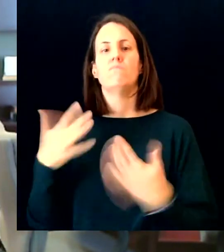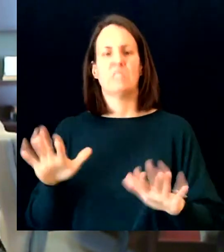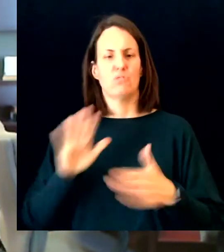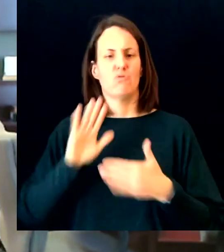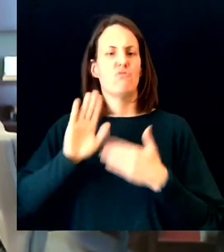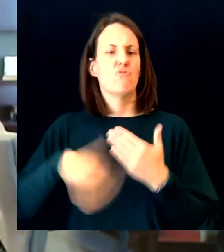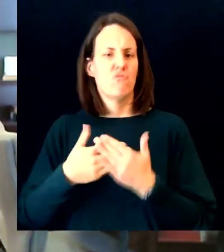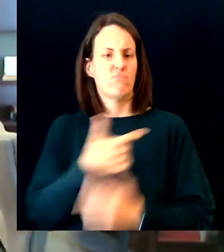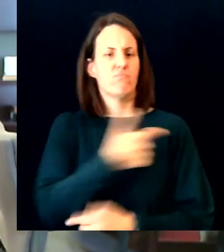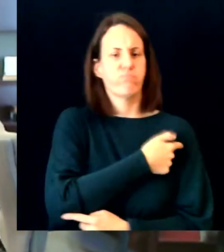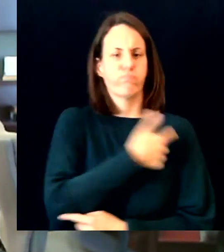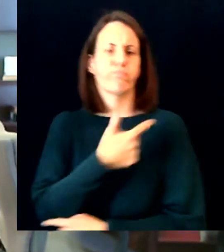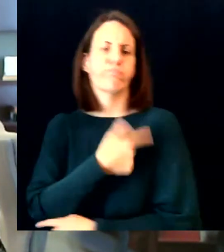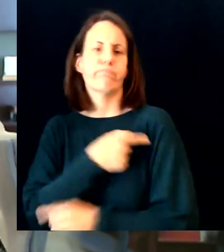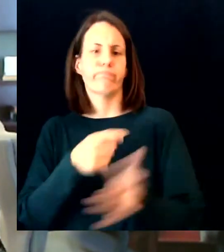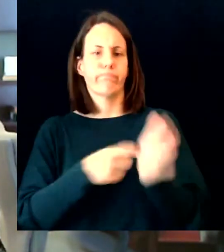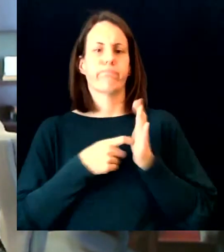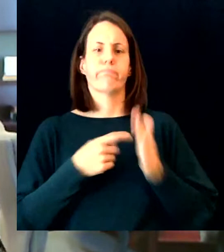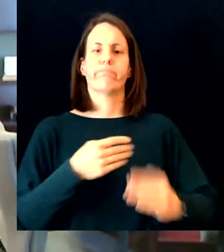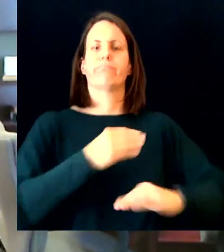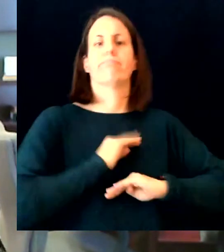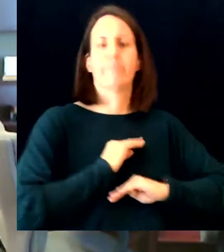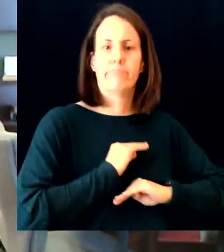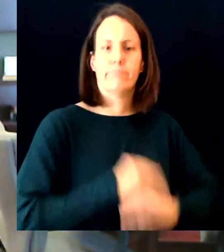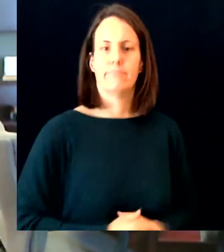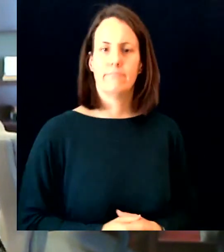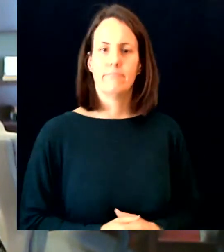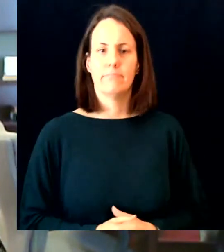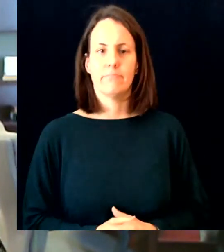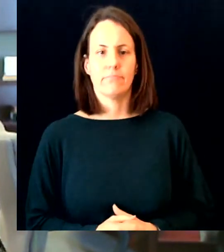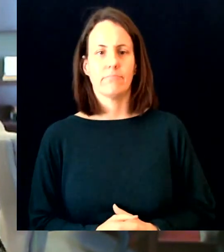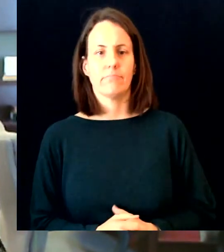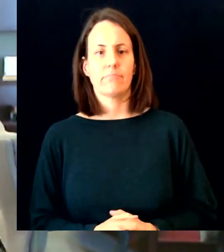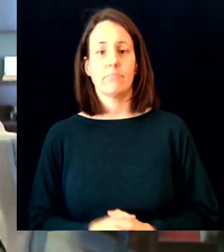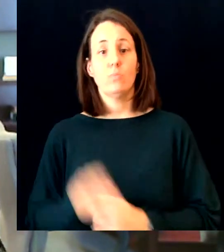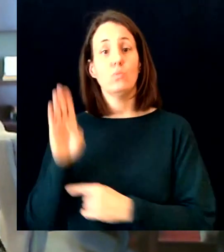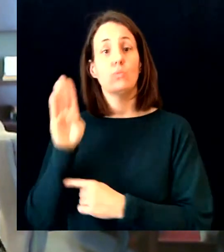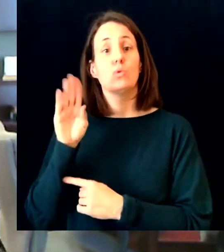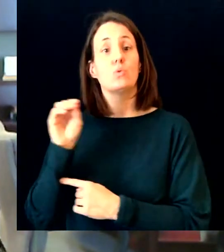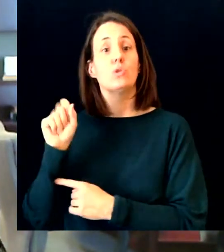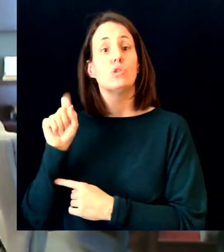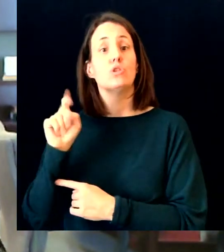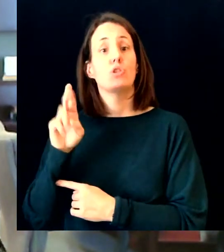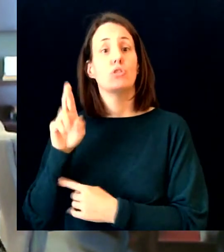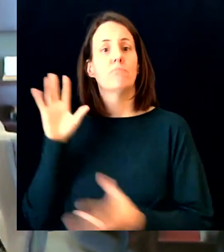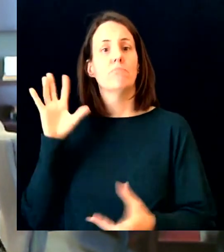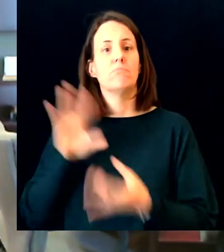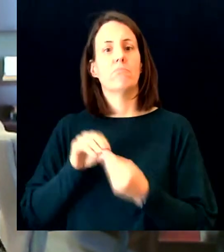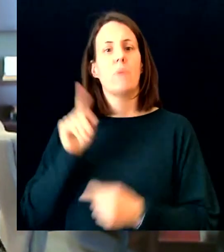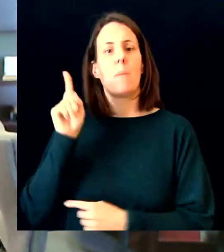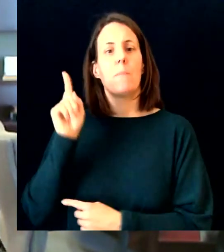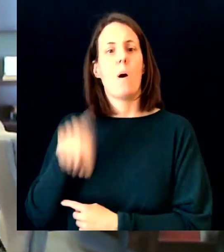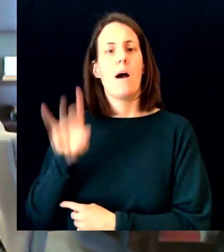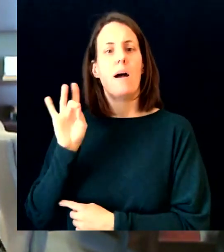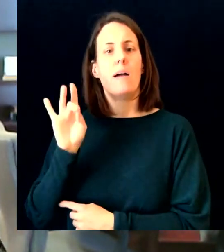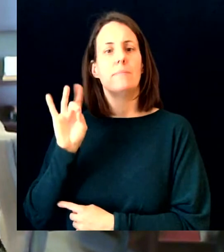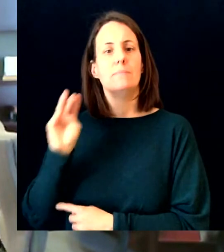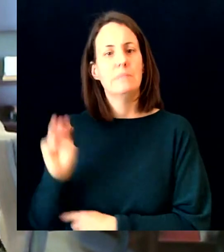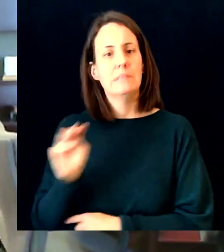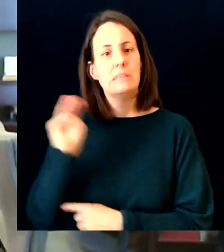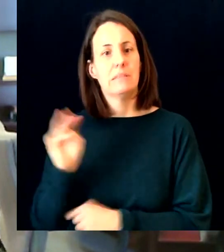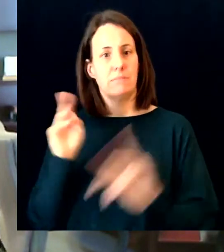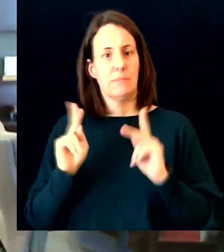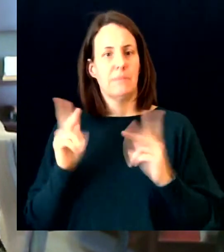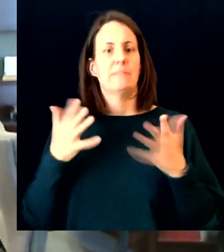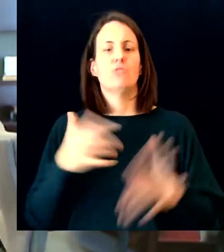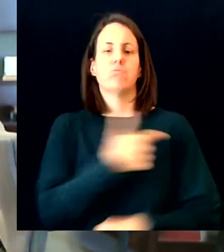nearly 1.8 million booster and additional doses of the COVID-19 vaccine. Today, we are reporting more